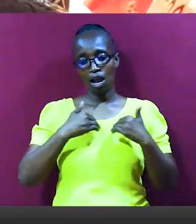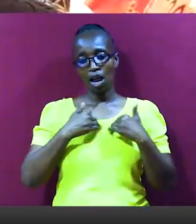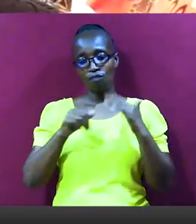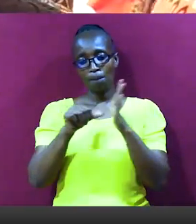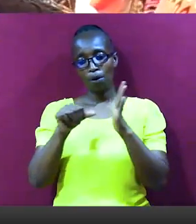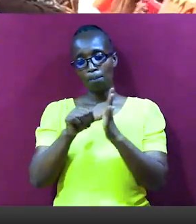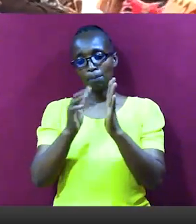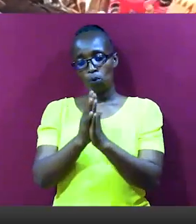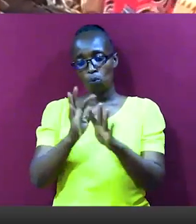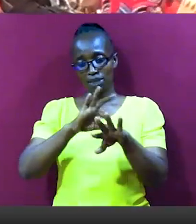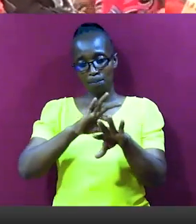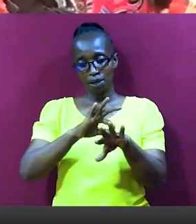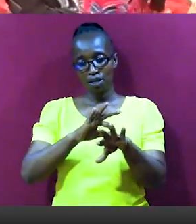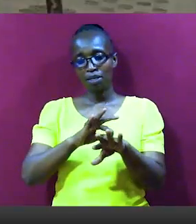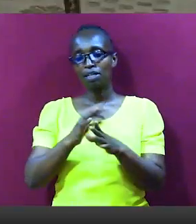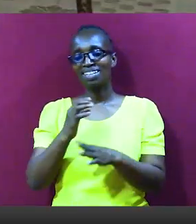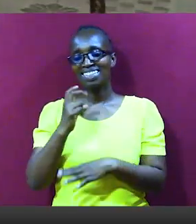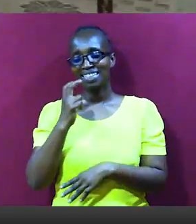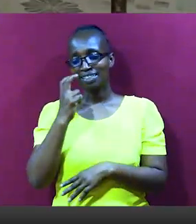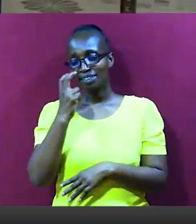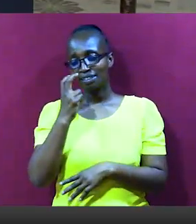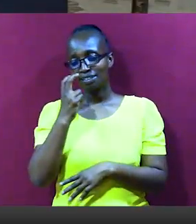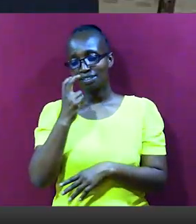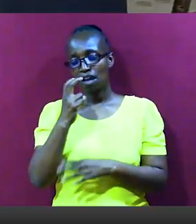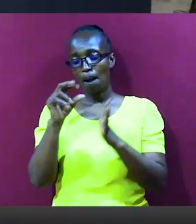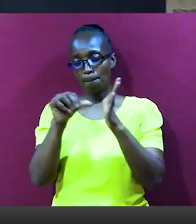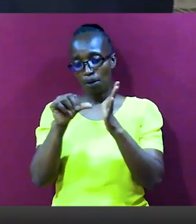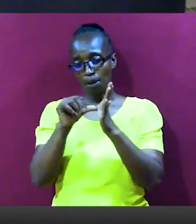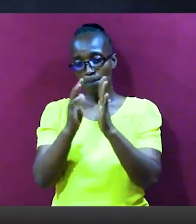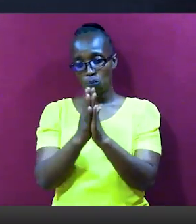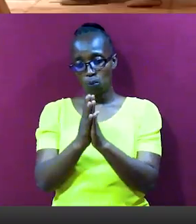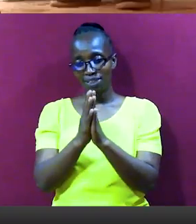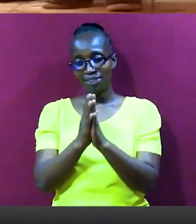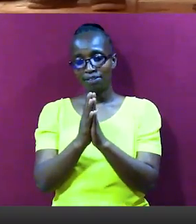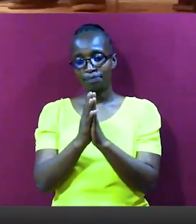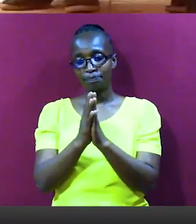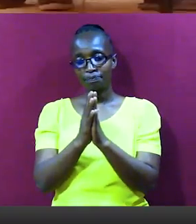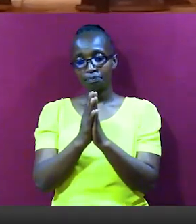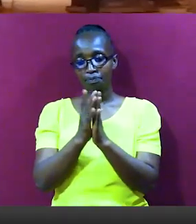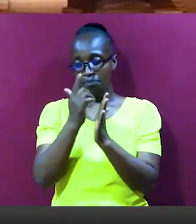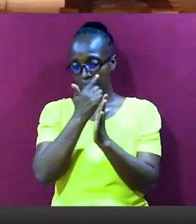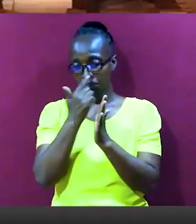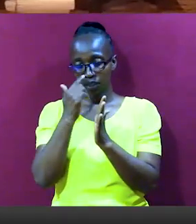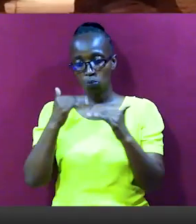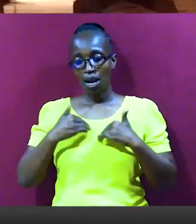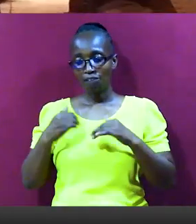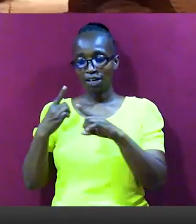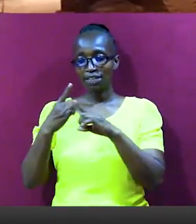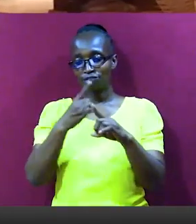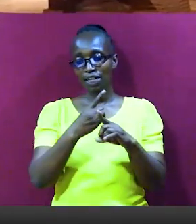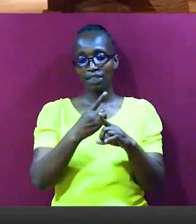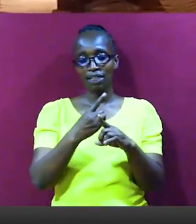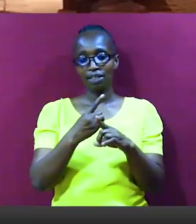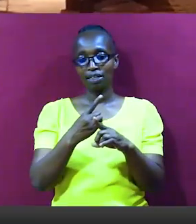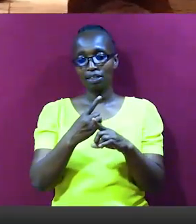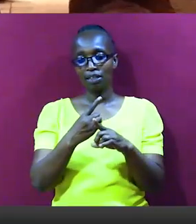urahisi, mwathiriwa pia anaweza kuwa na udhaifu wa mifupa, ulemavu wa meno, rangi ya macho kuwa samawati na